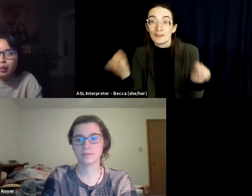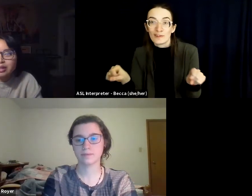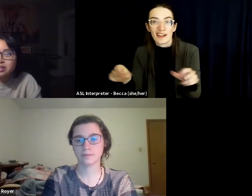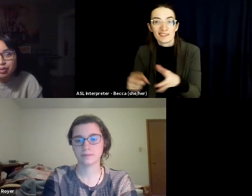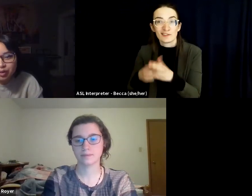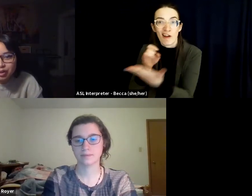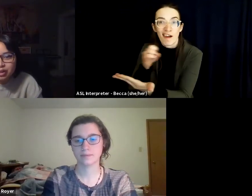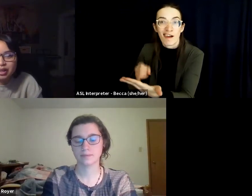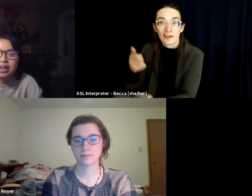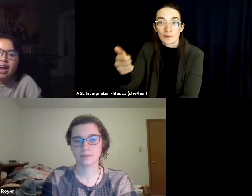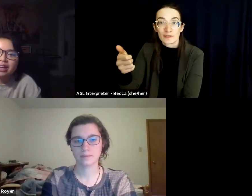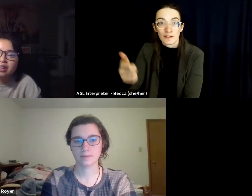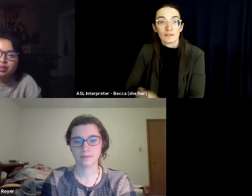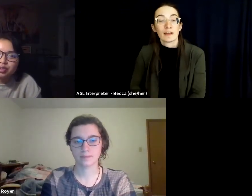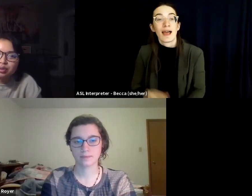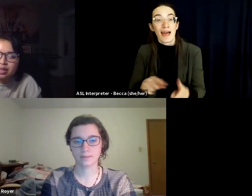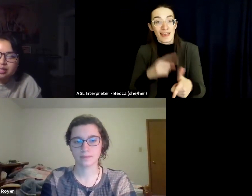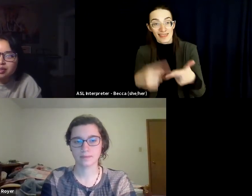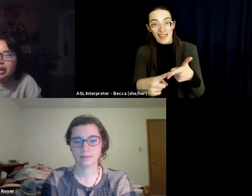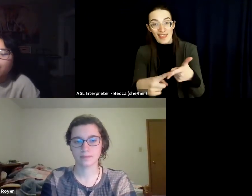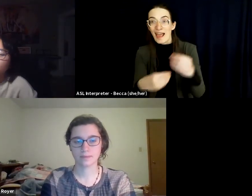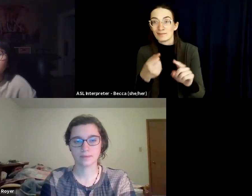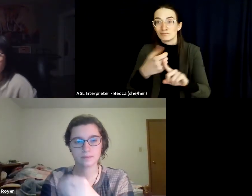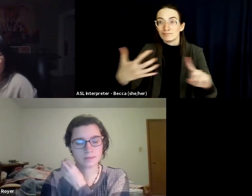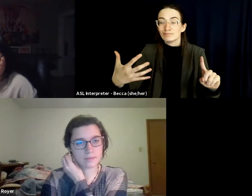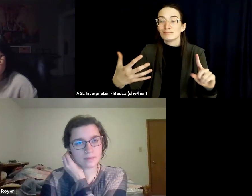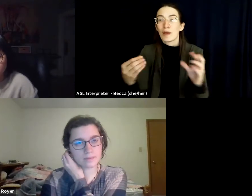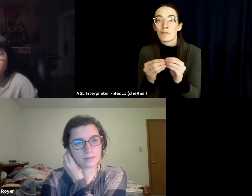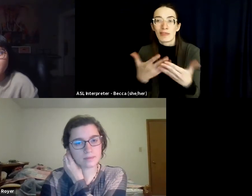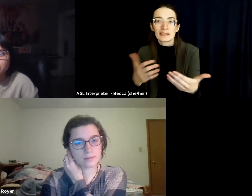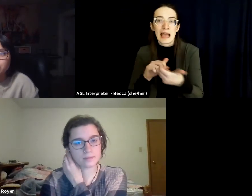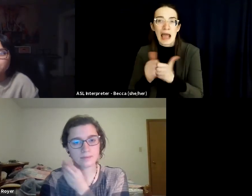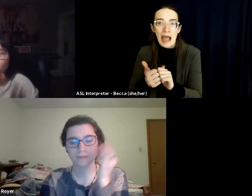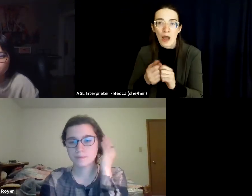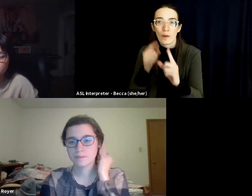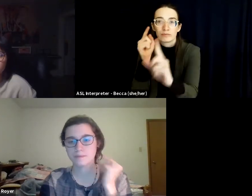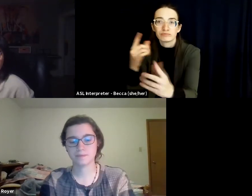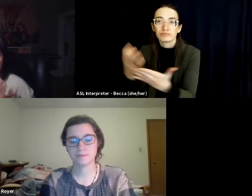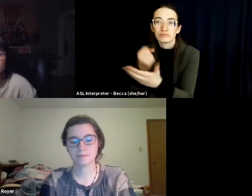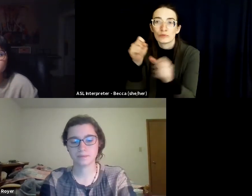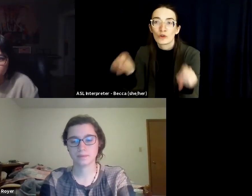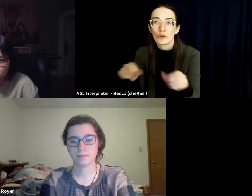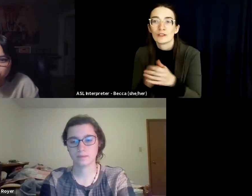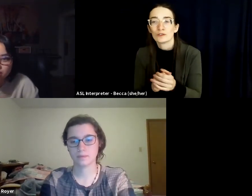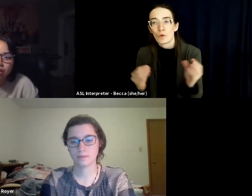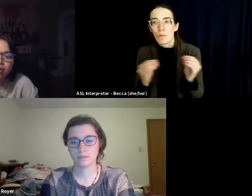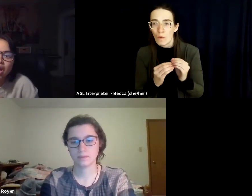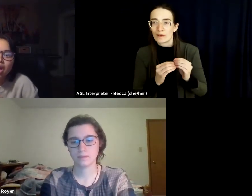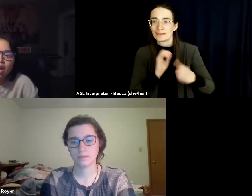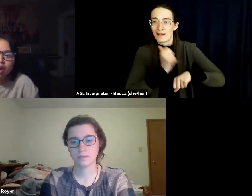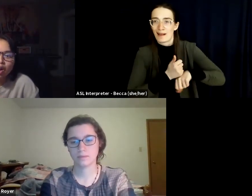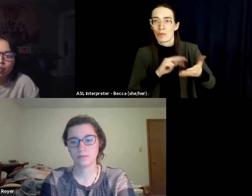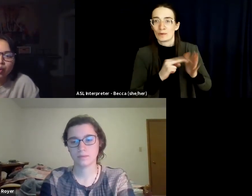I went a step further and added a few things of like how I would do that. So again, that can be more of those explicit intentions